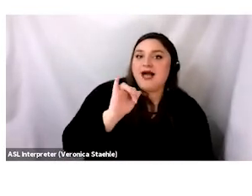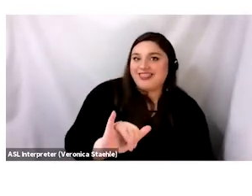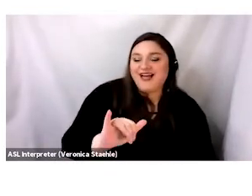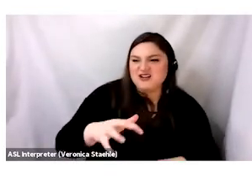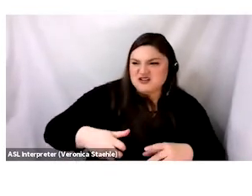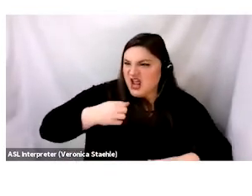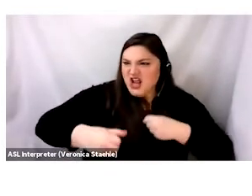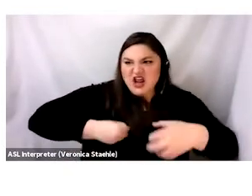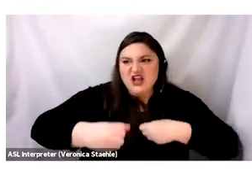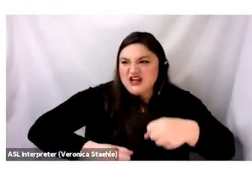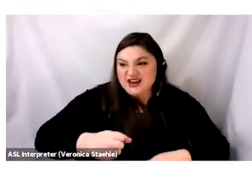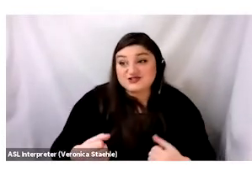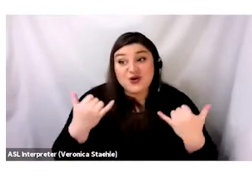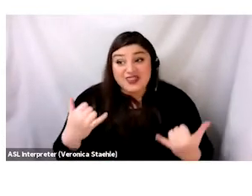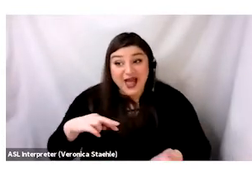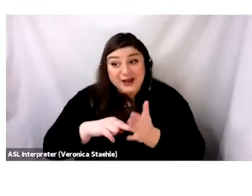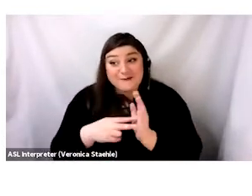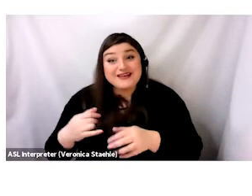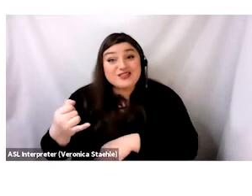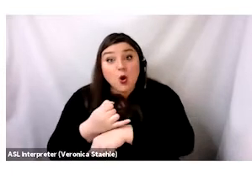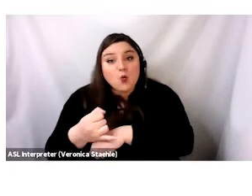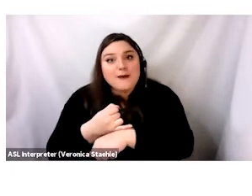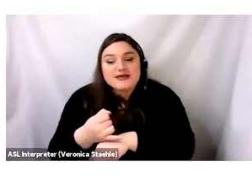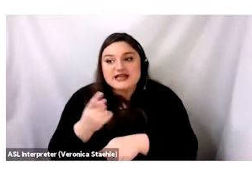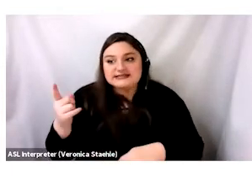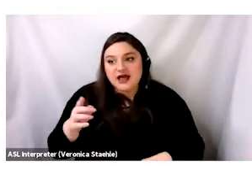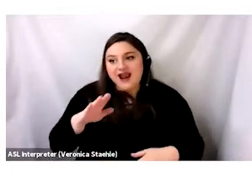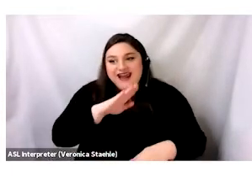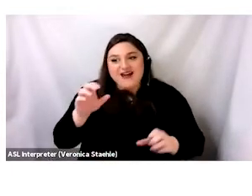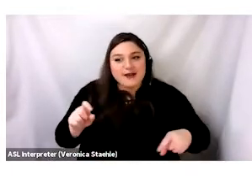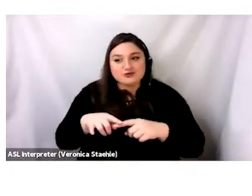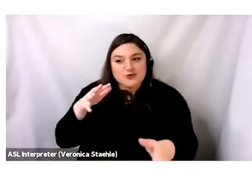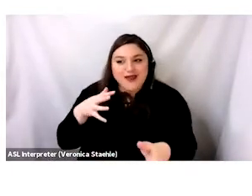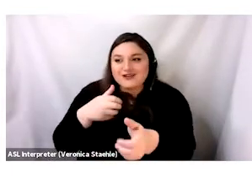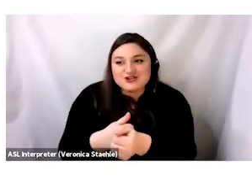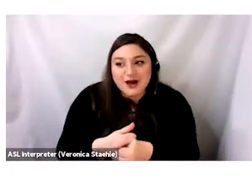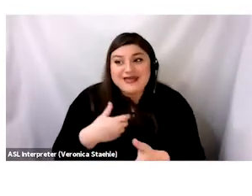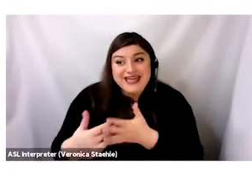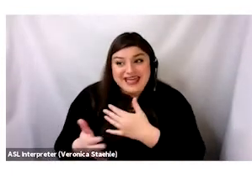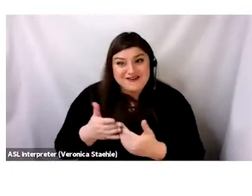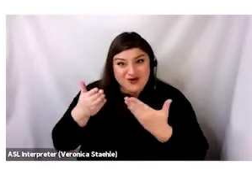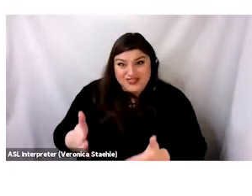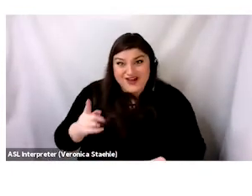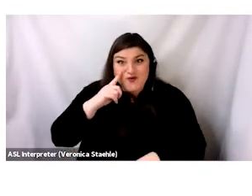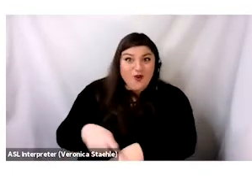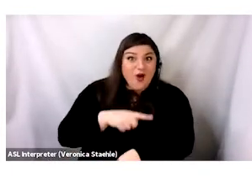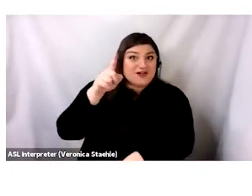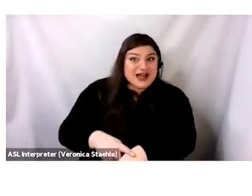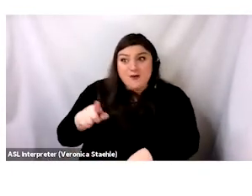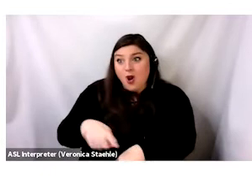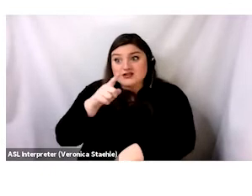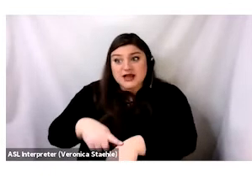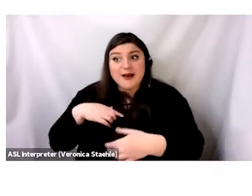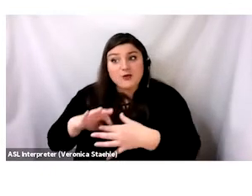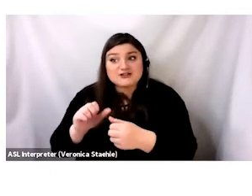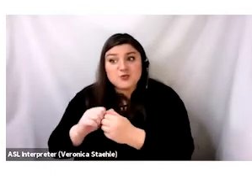countries have not been able to compete globally in the cotton economy, despite its long-standing history with cotton, and that the